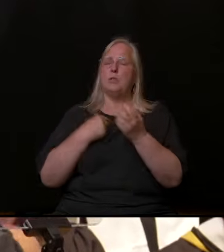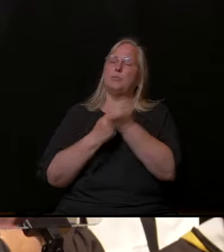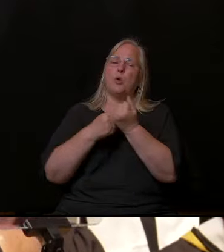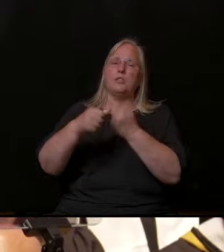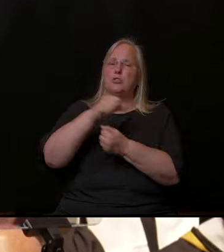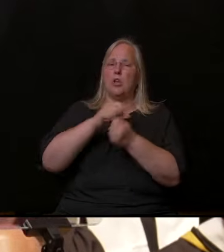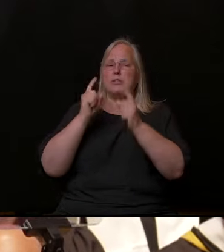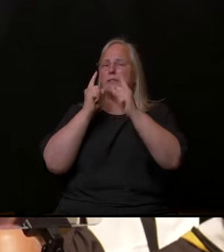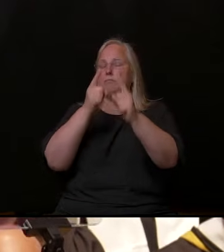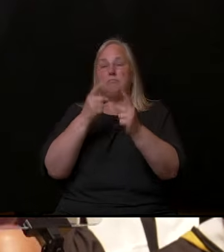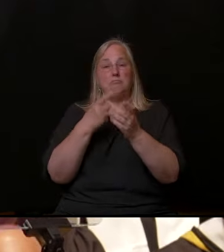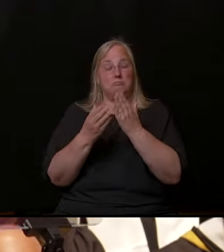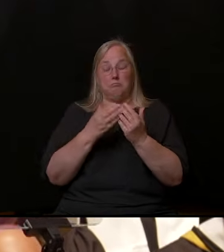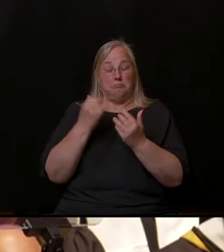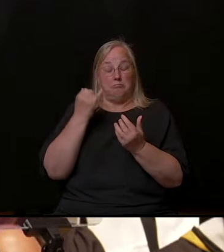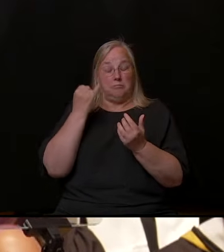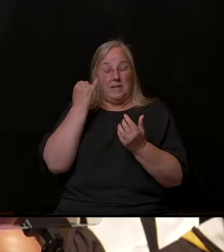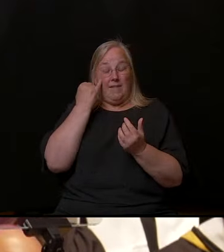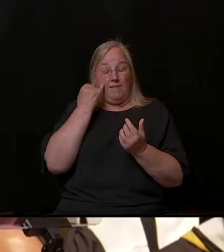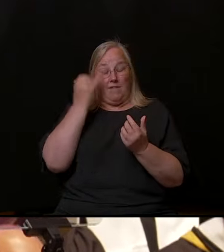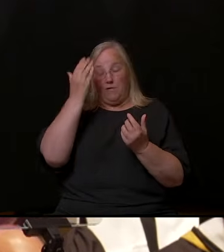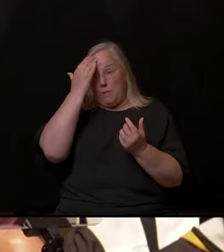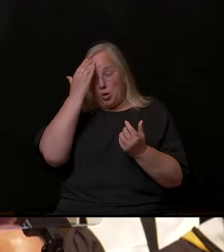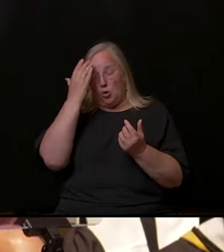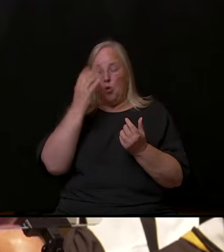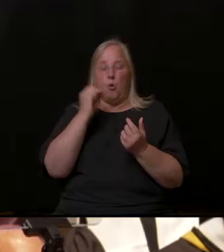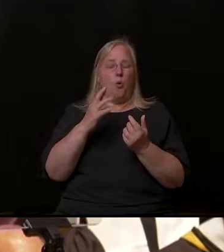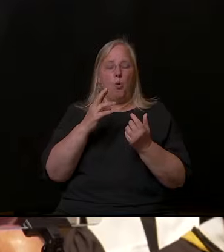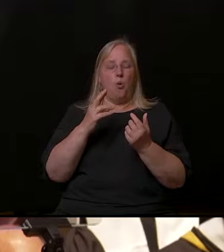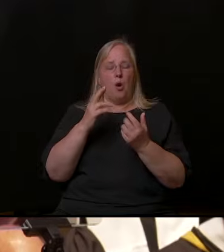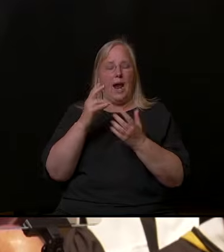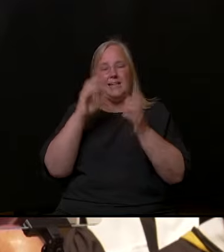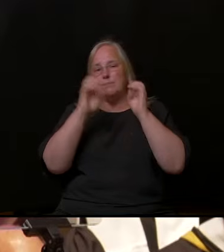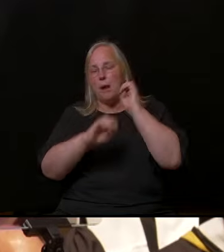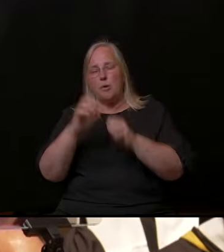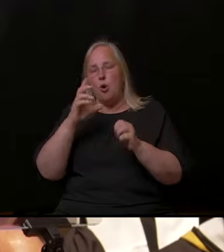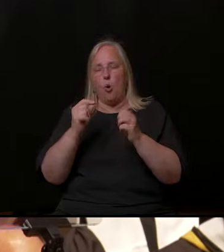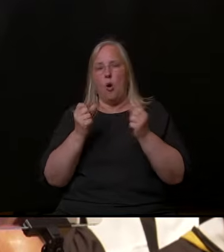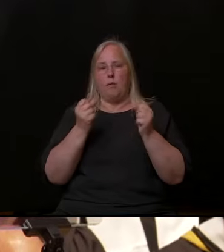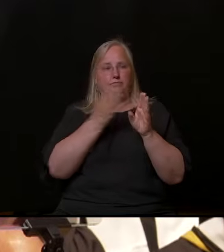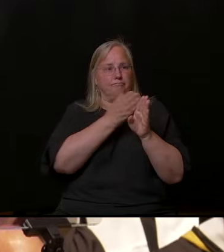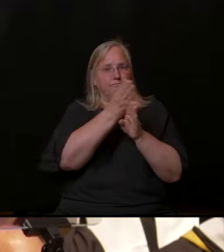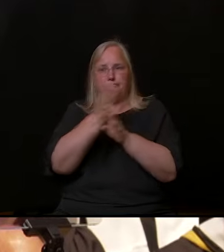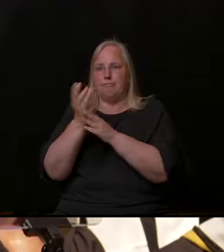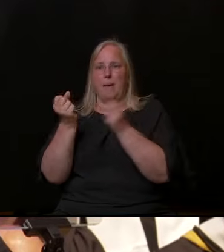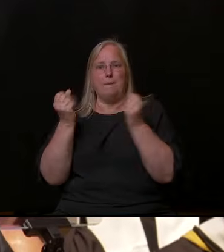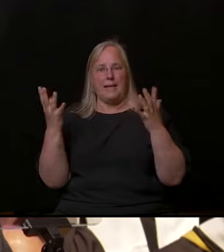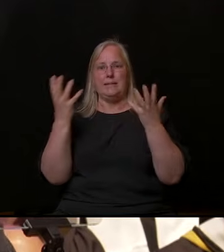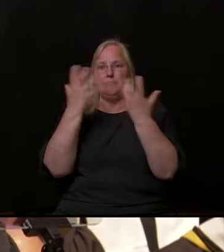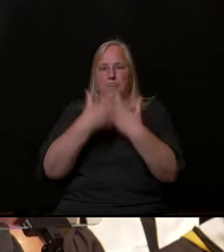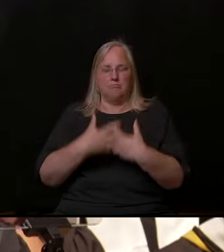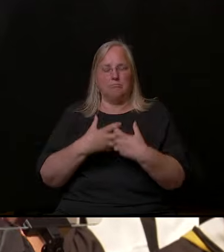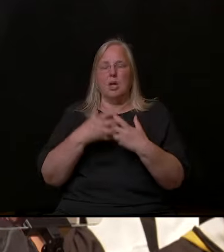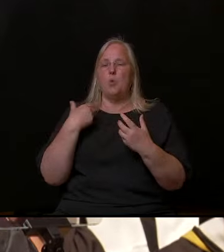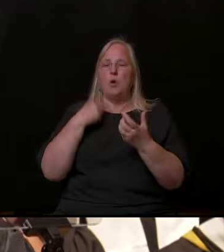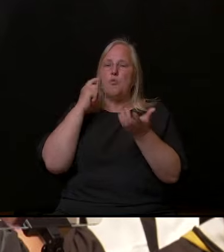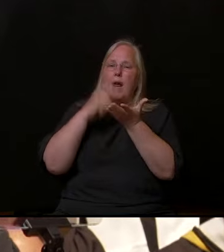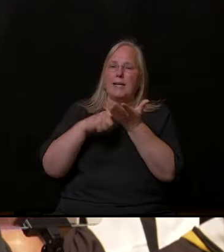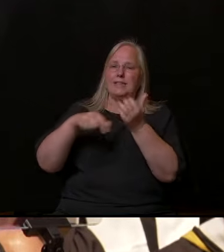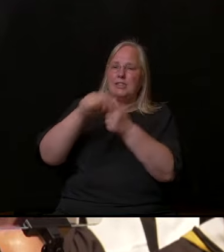however unfamiliar, experimental, or interdisciplinary the work may be. We recognize each other, artist to